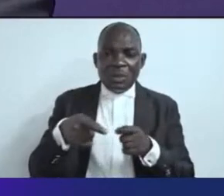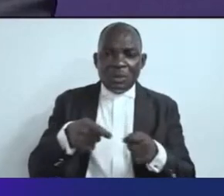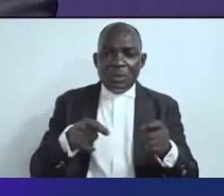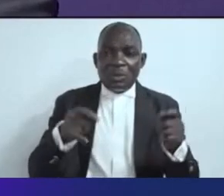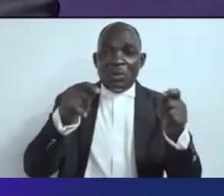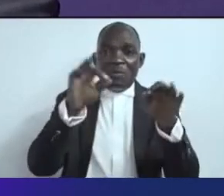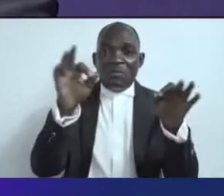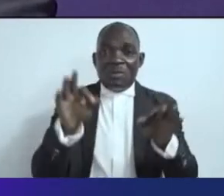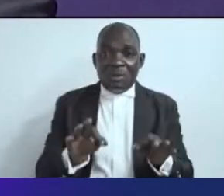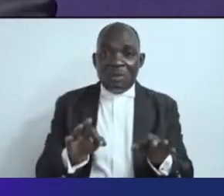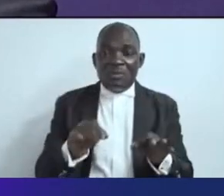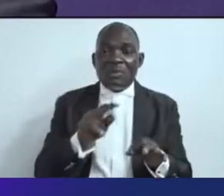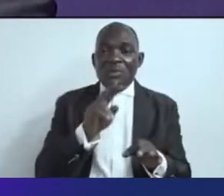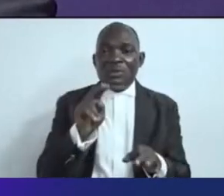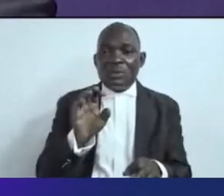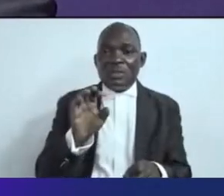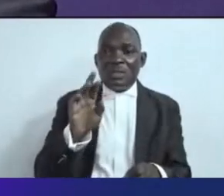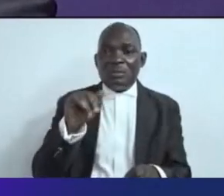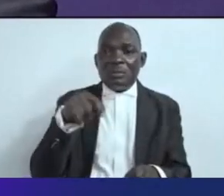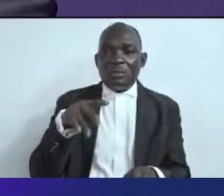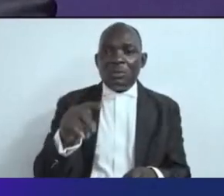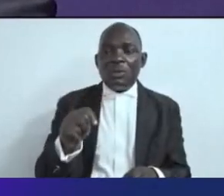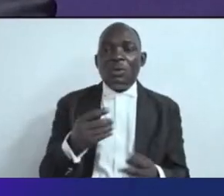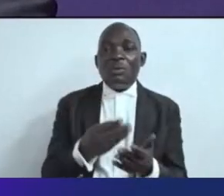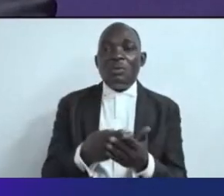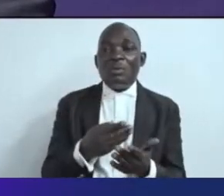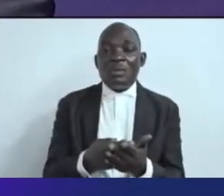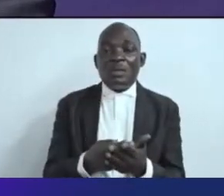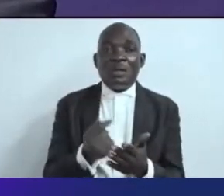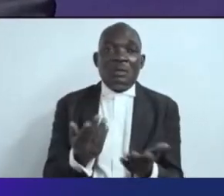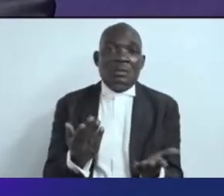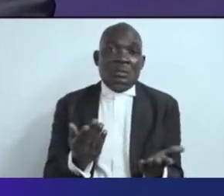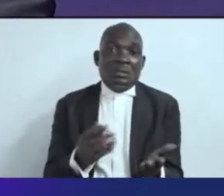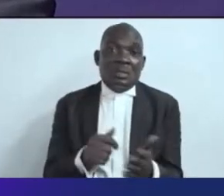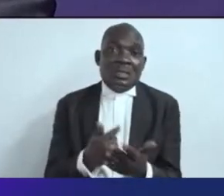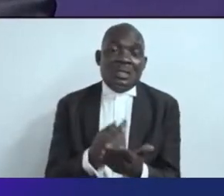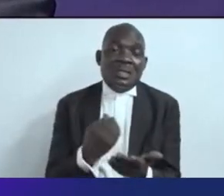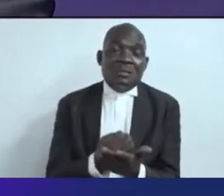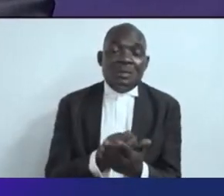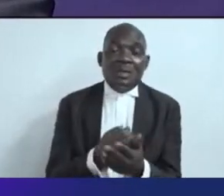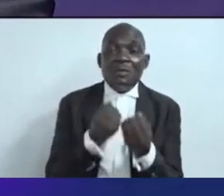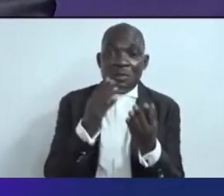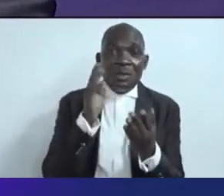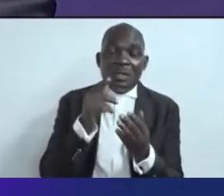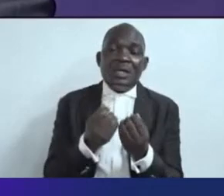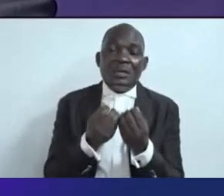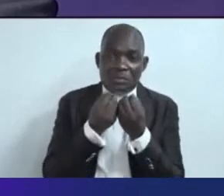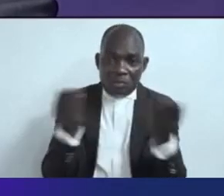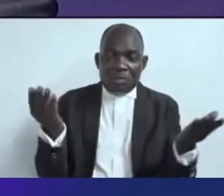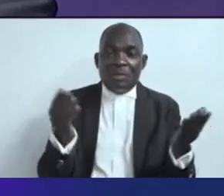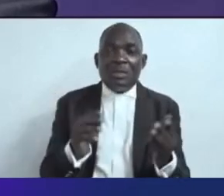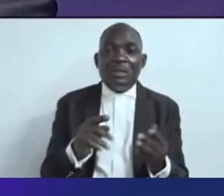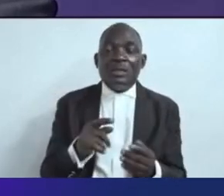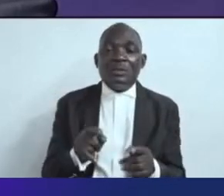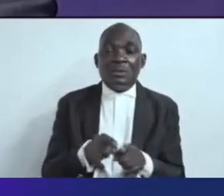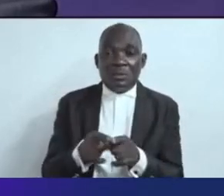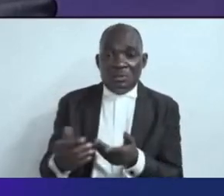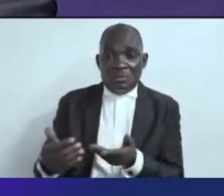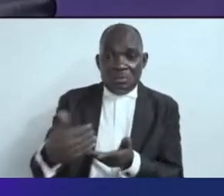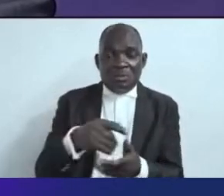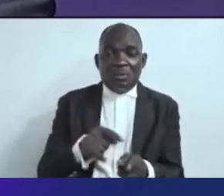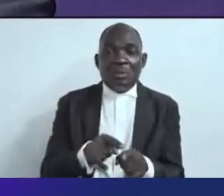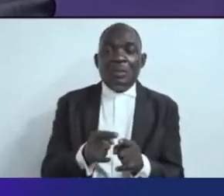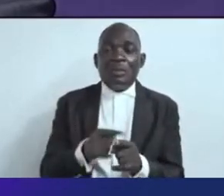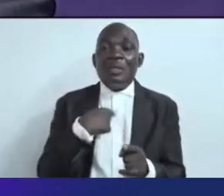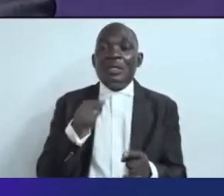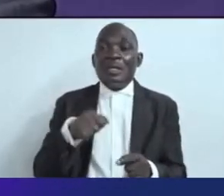framework for the use of cryptocurrencies in this economy. The details will come out as we get along. But I